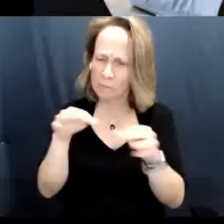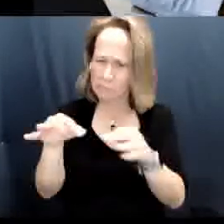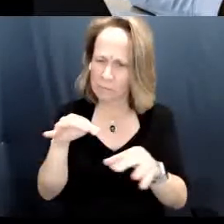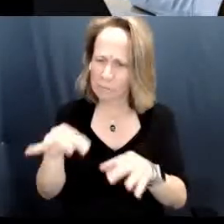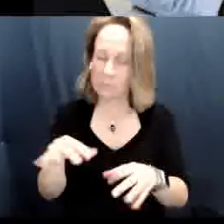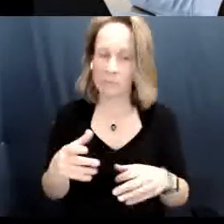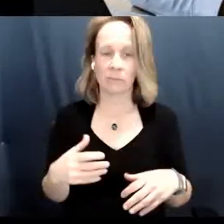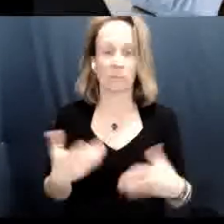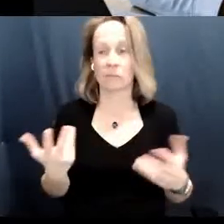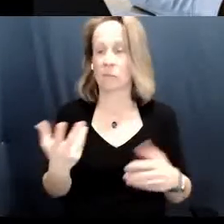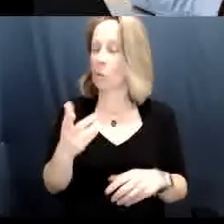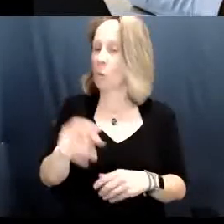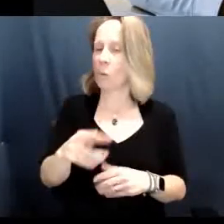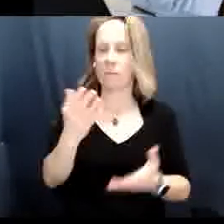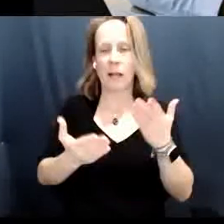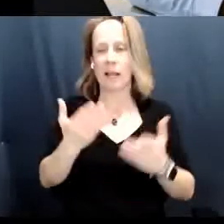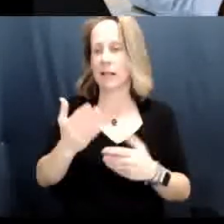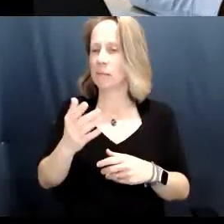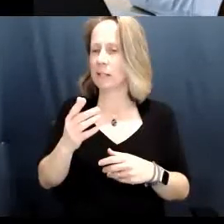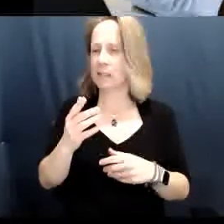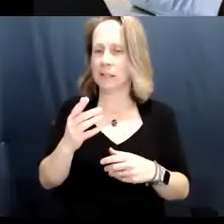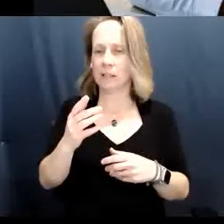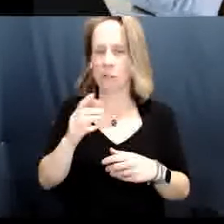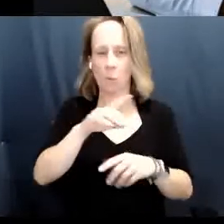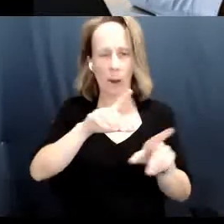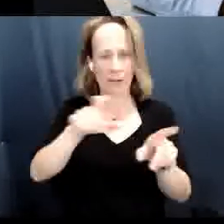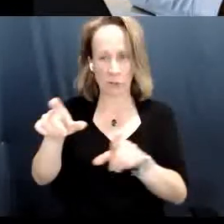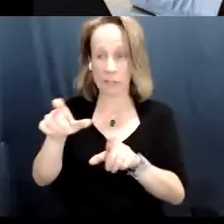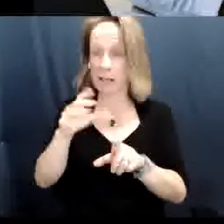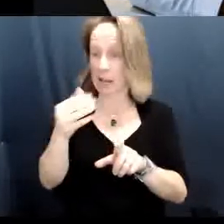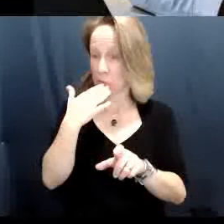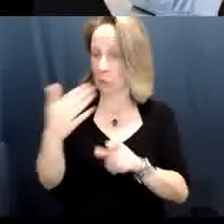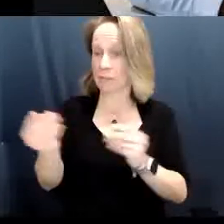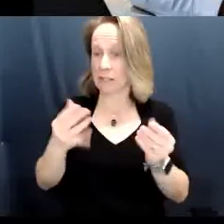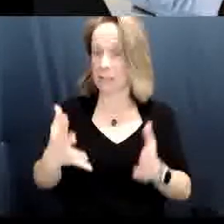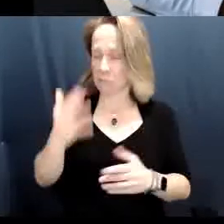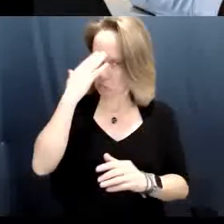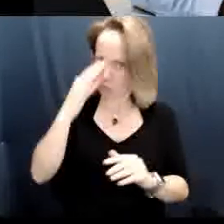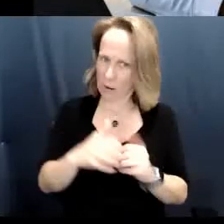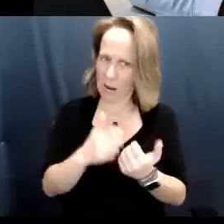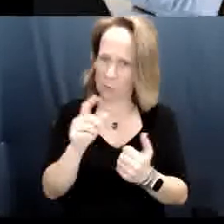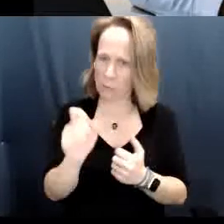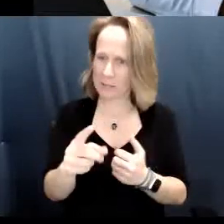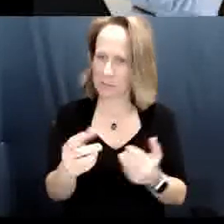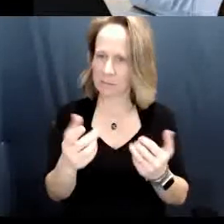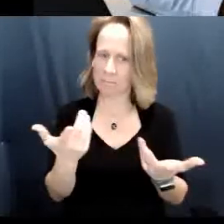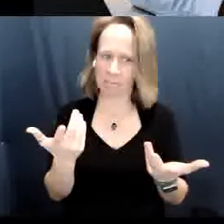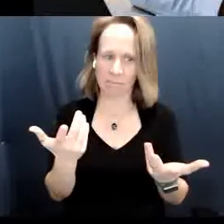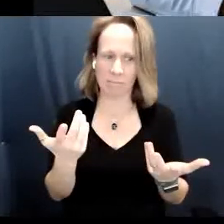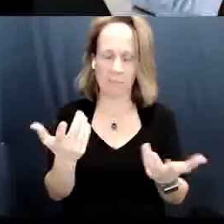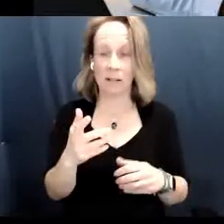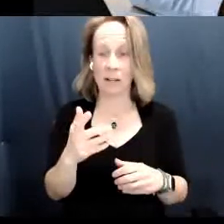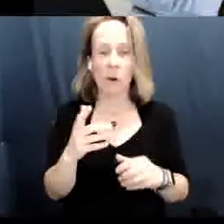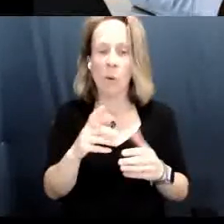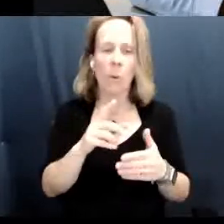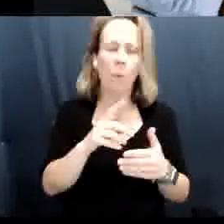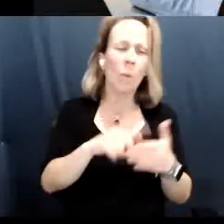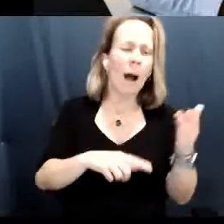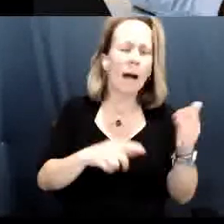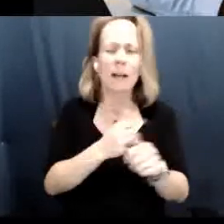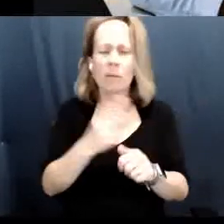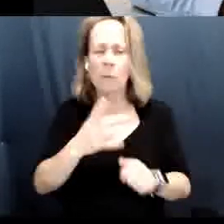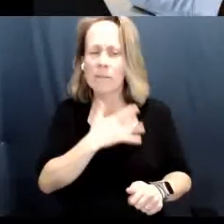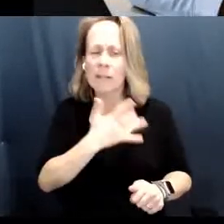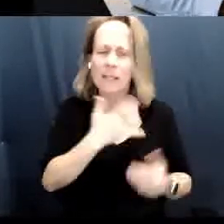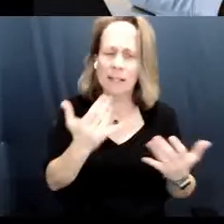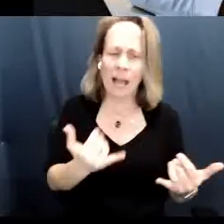be questioning, and good facilitators know how to ask questions. What's coming up for everyone right now in this moment? And